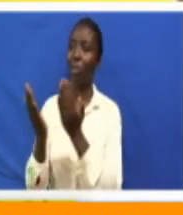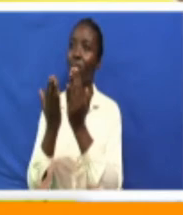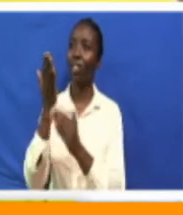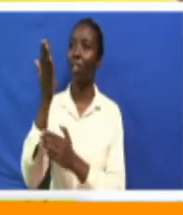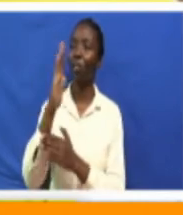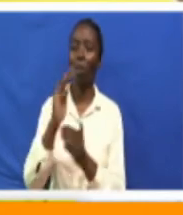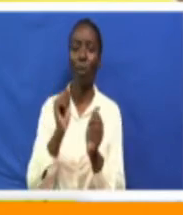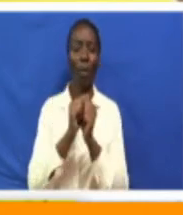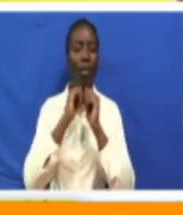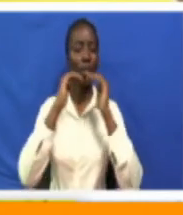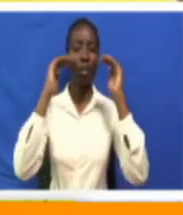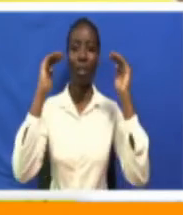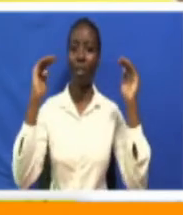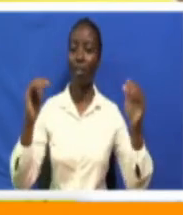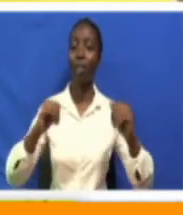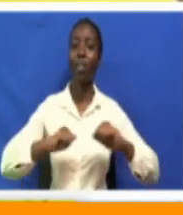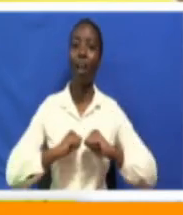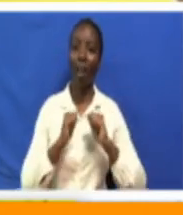gladness